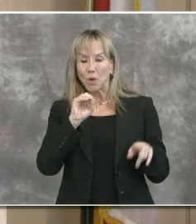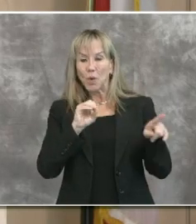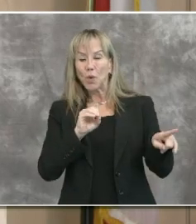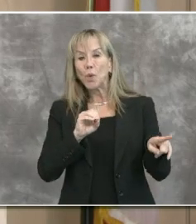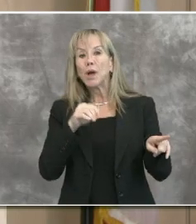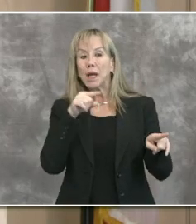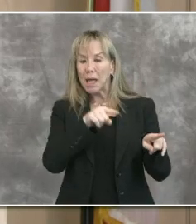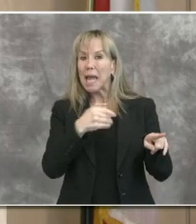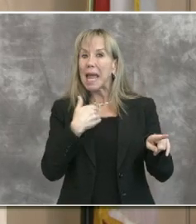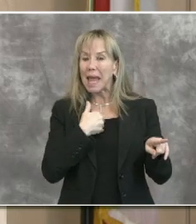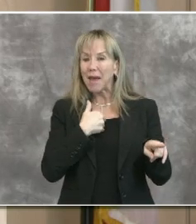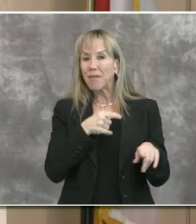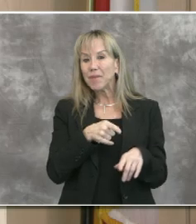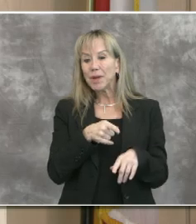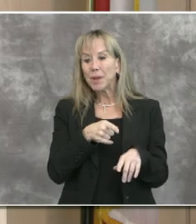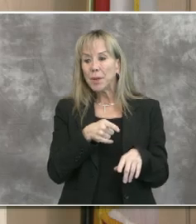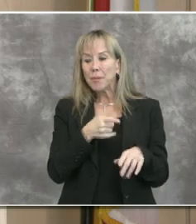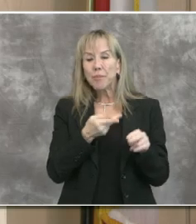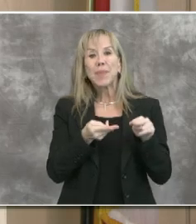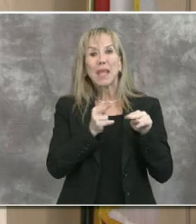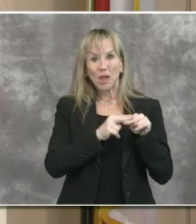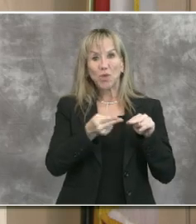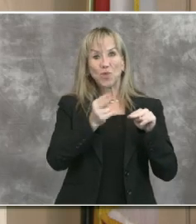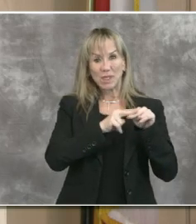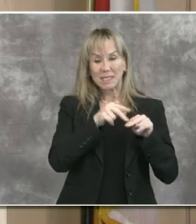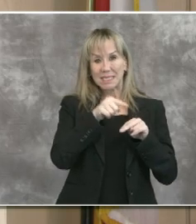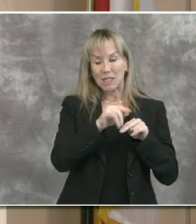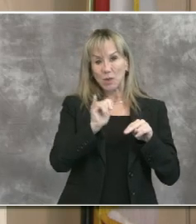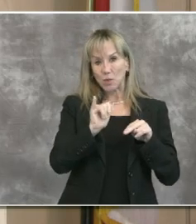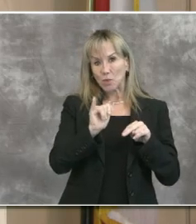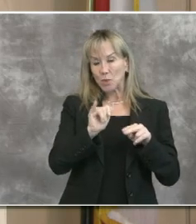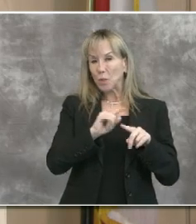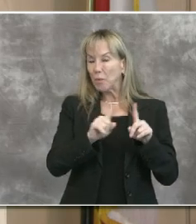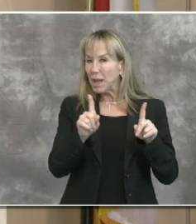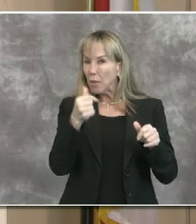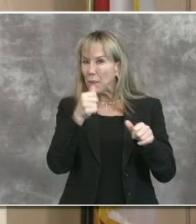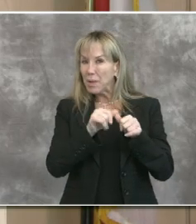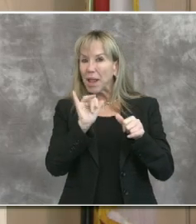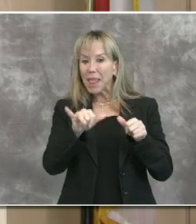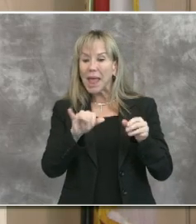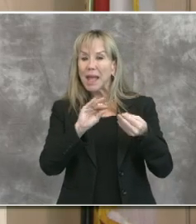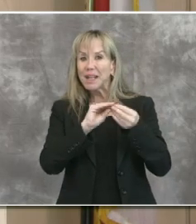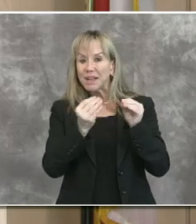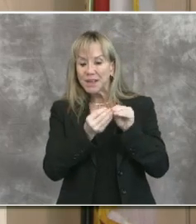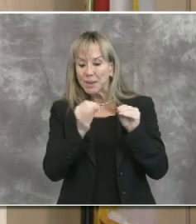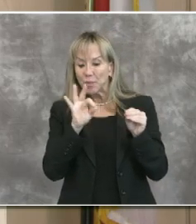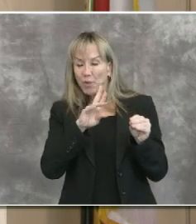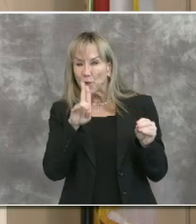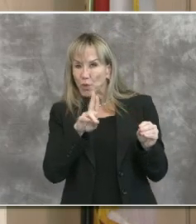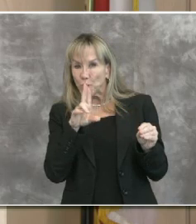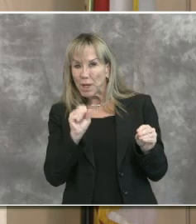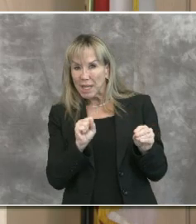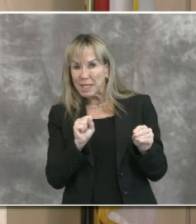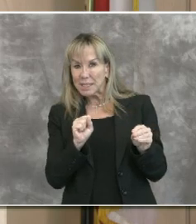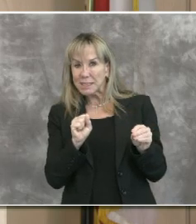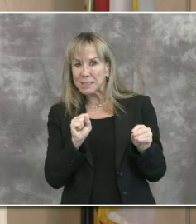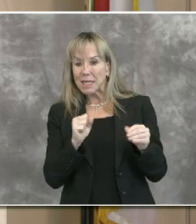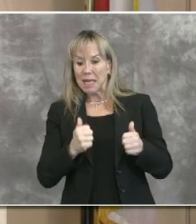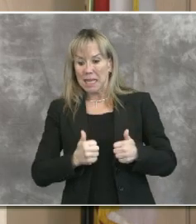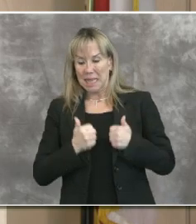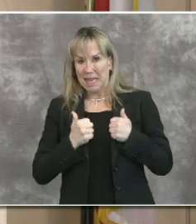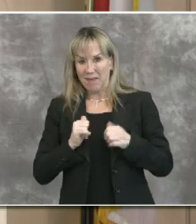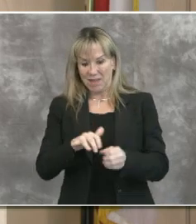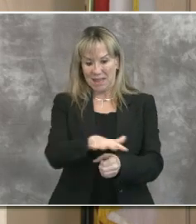cases are increasing there, there are a significant number of U.S. citizens that live in